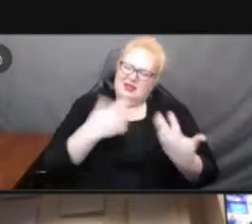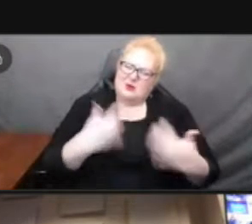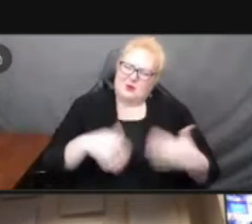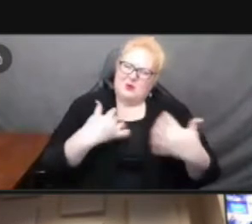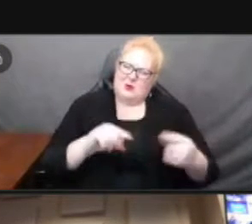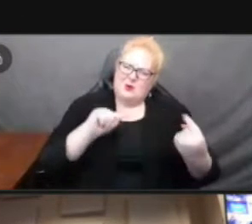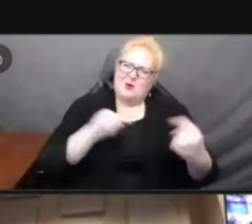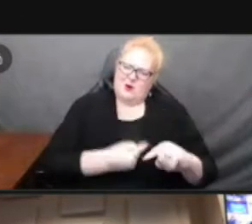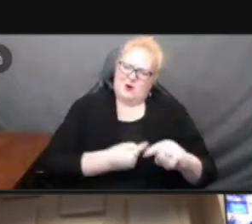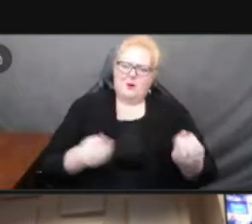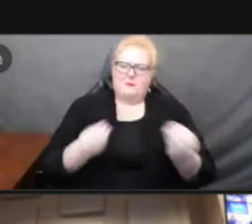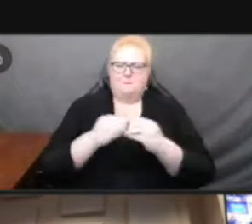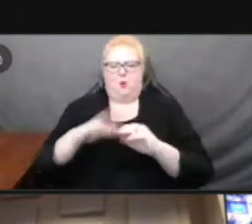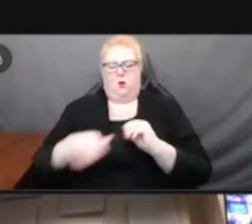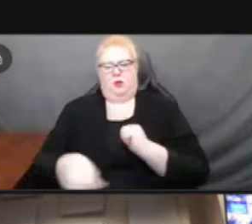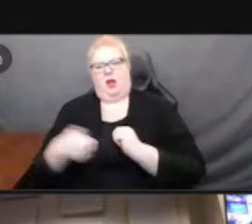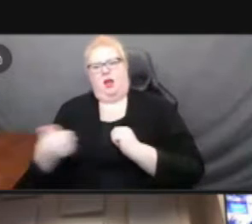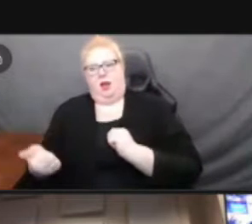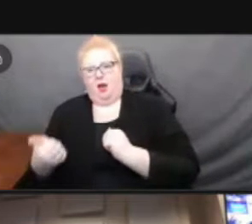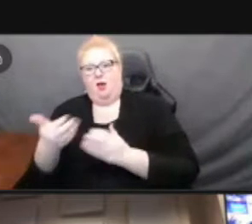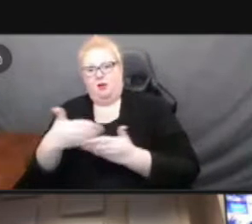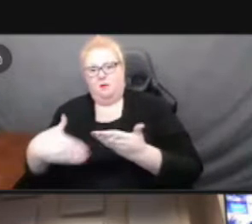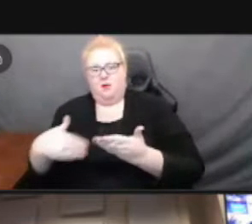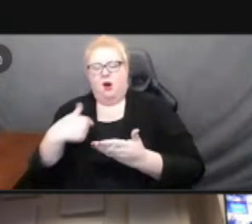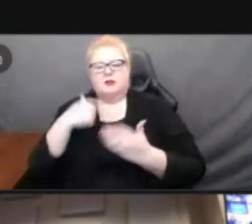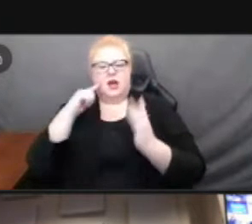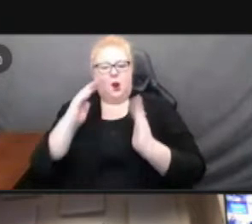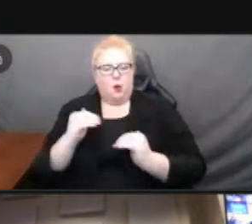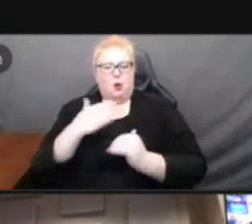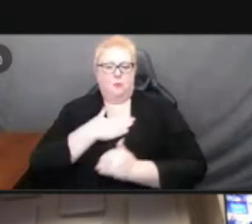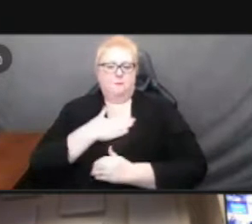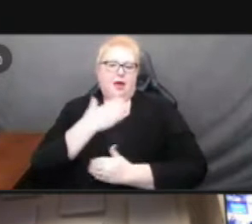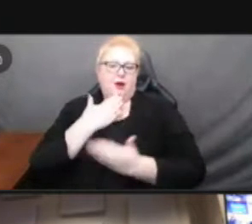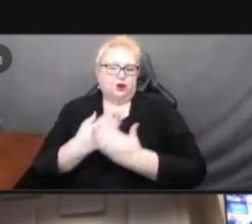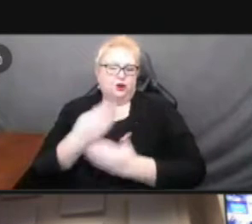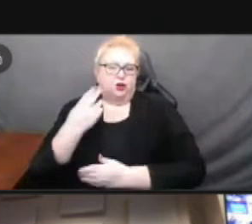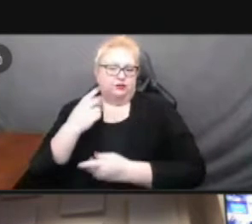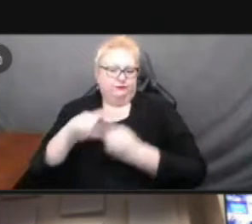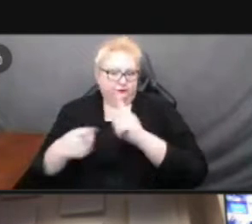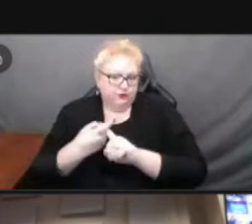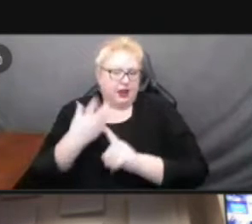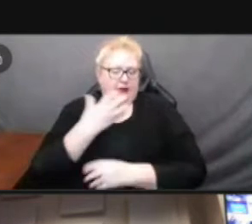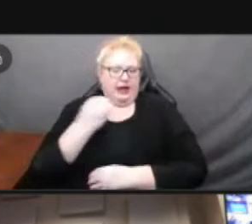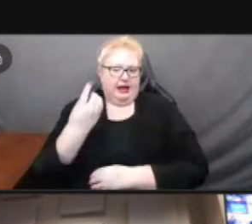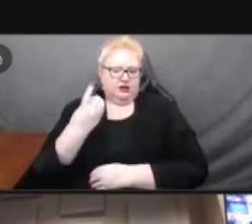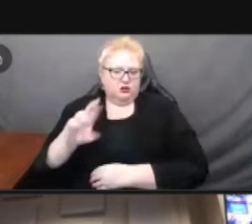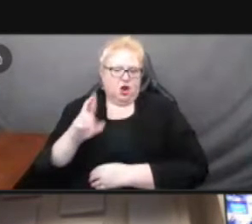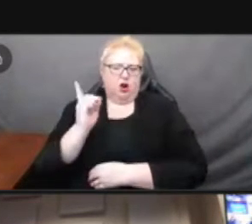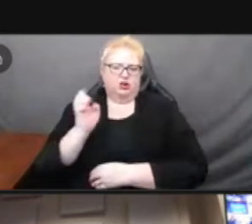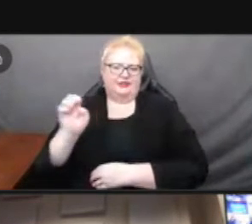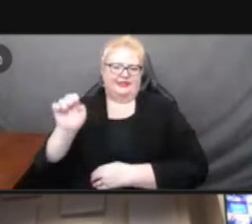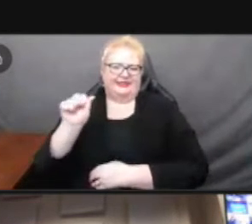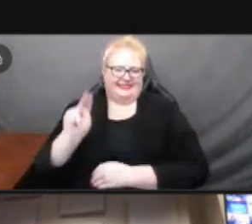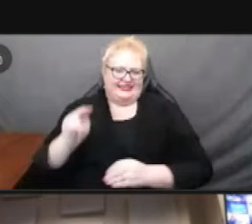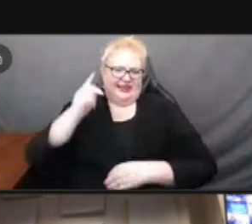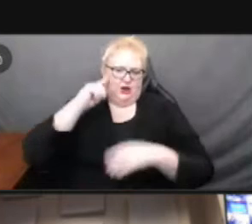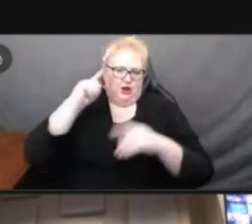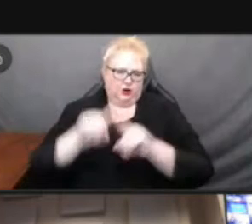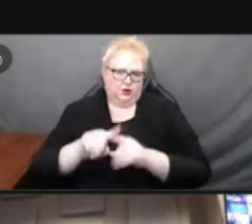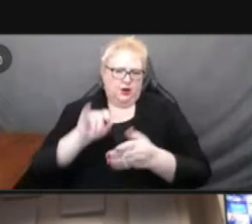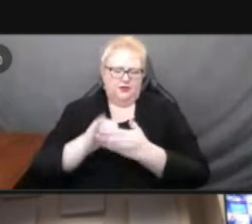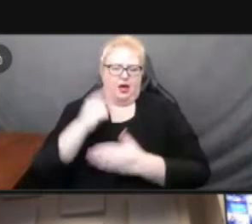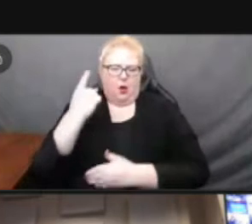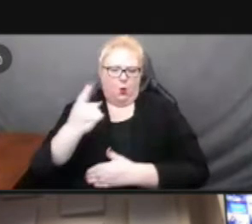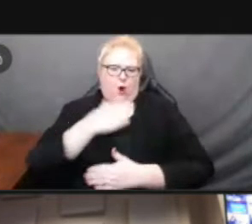good friend and Dr. Dean would agree with me that if there's one part of the body that's in